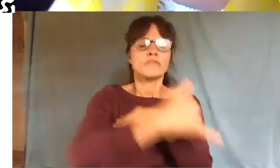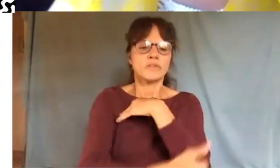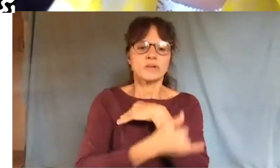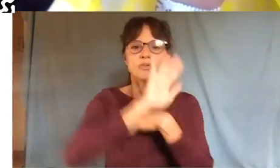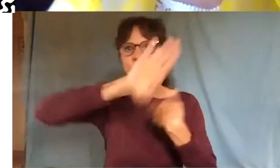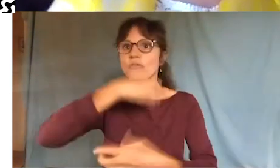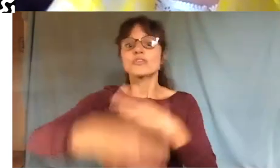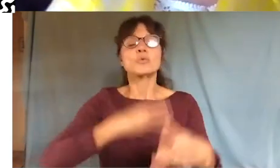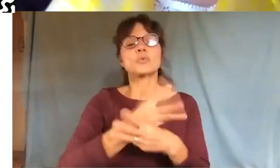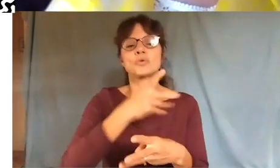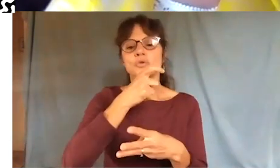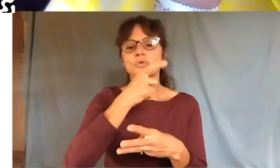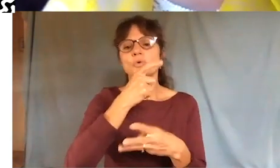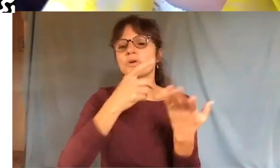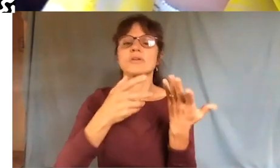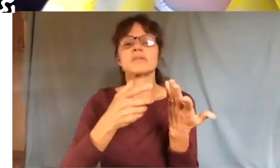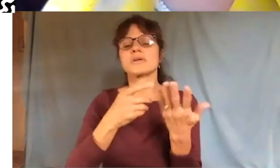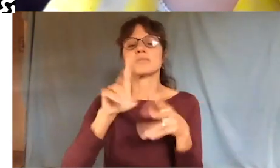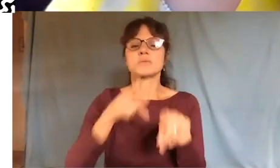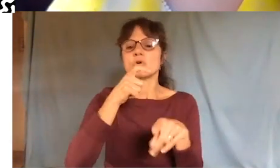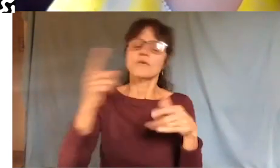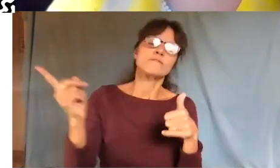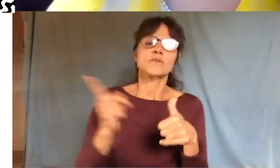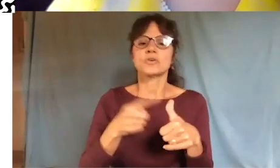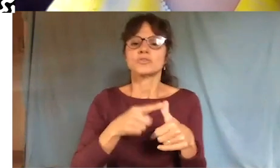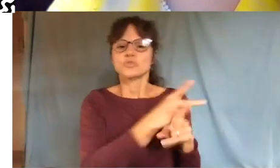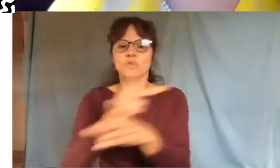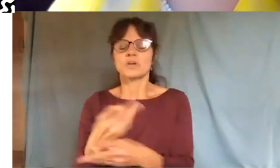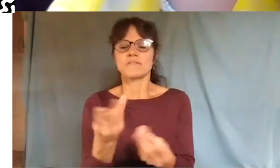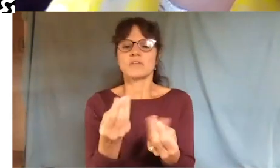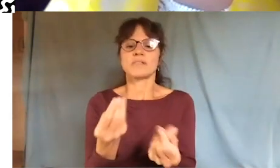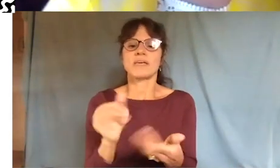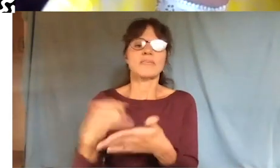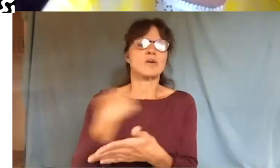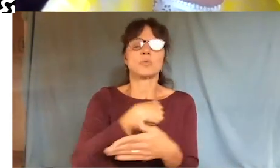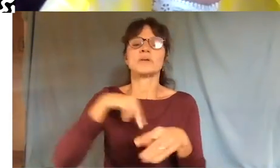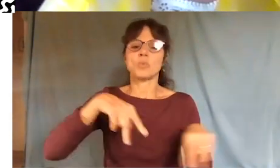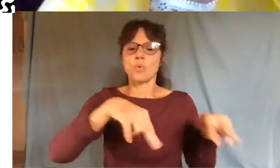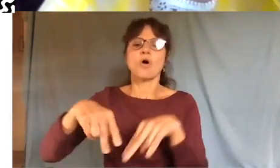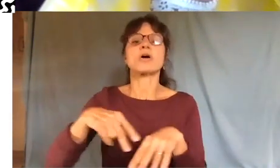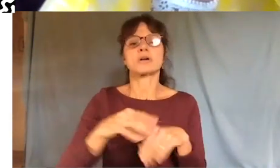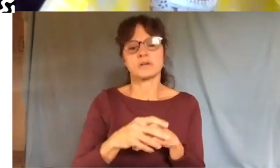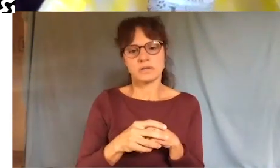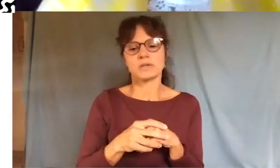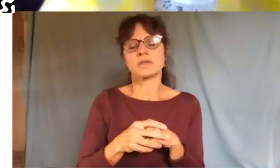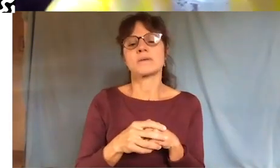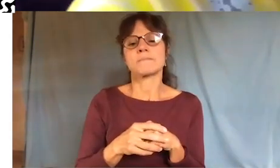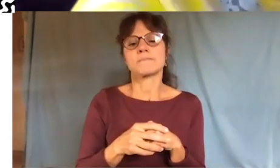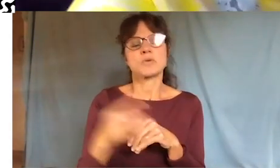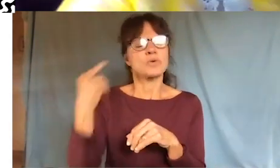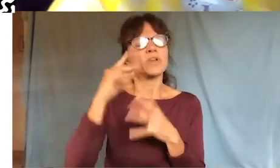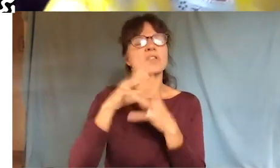globe who are the original custodians of the land under our feet. And we've heard a lot of